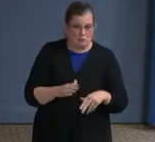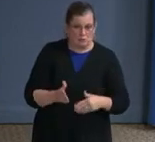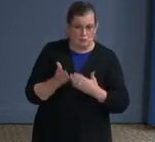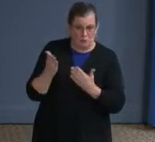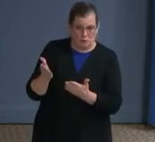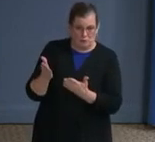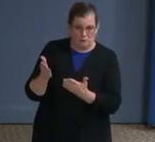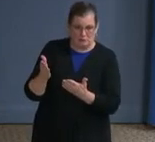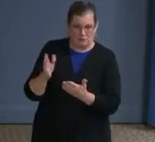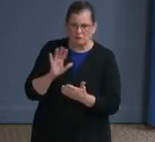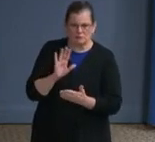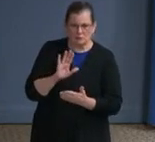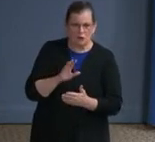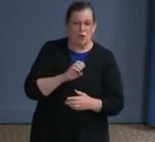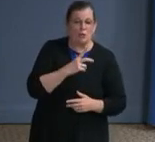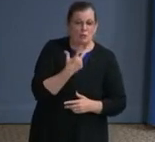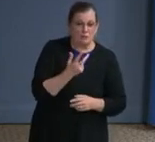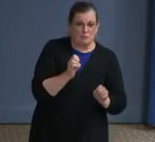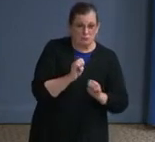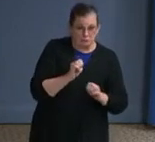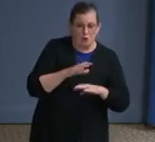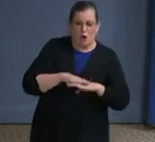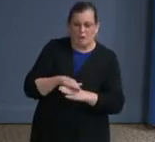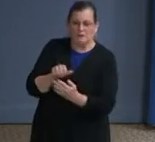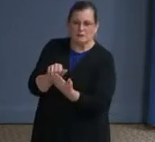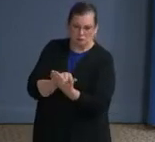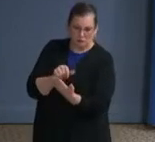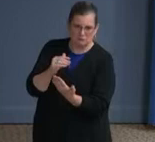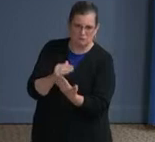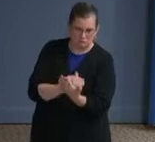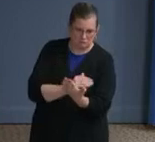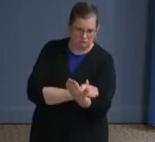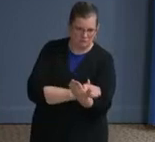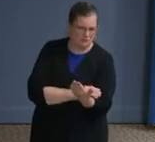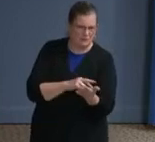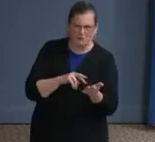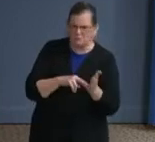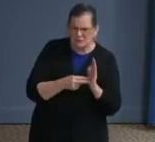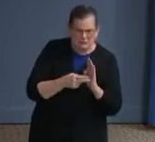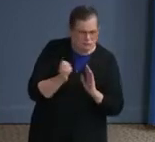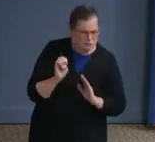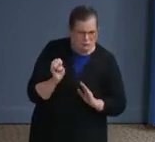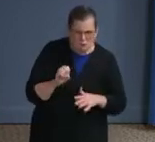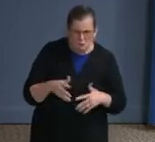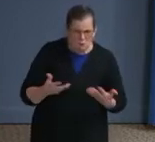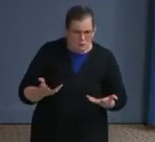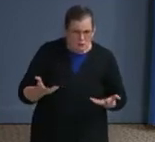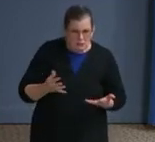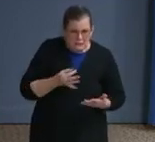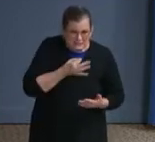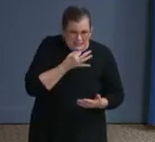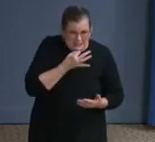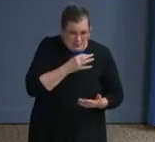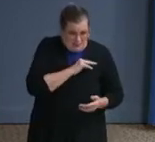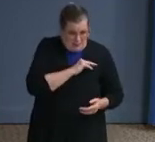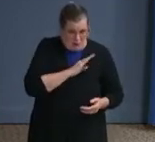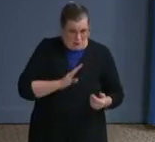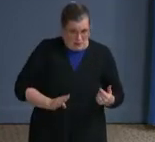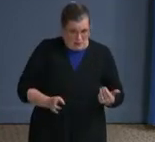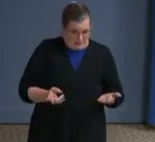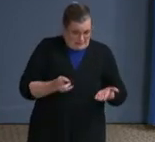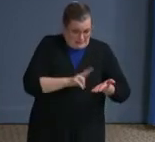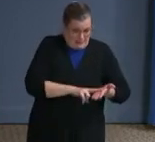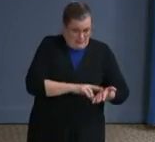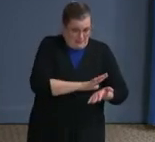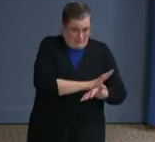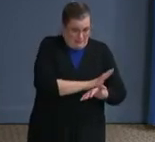agenda. Emergencies are bills that be as soon as the mayor signs the legislation, assuming that she